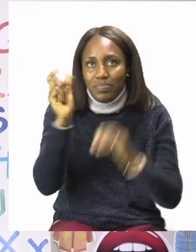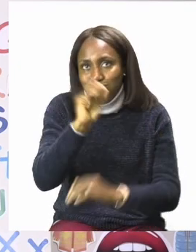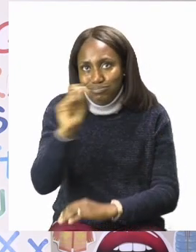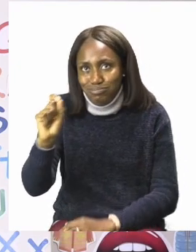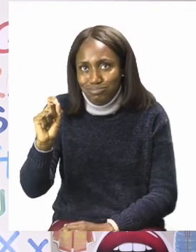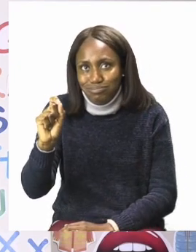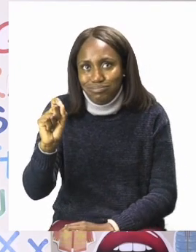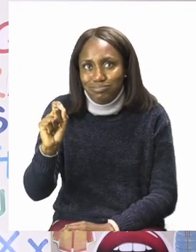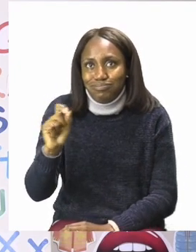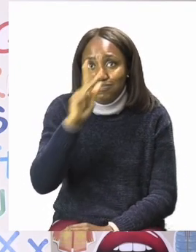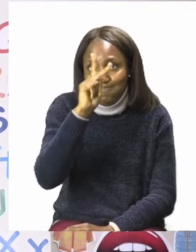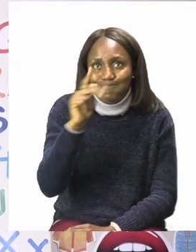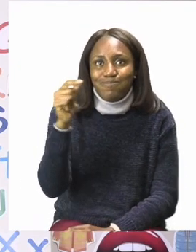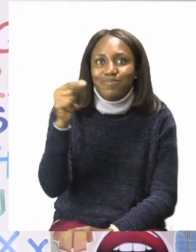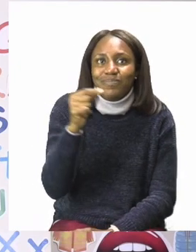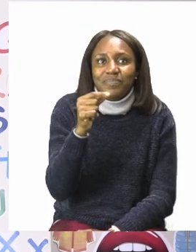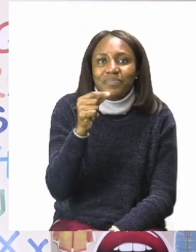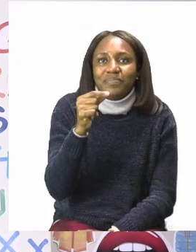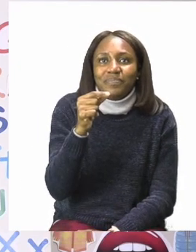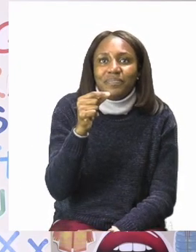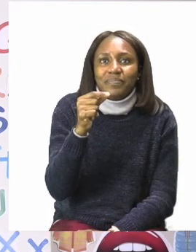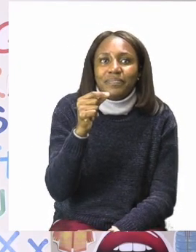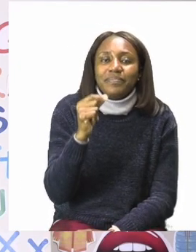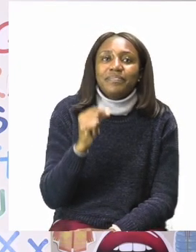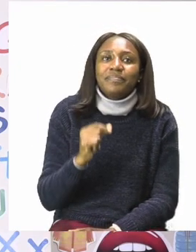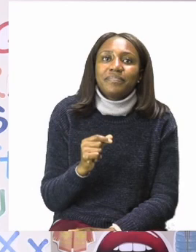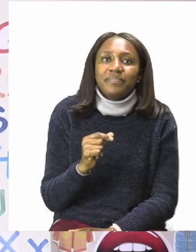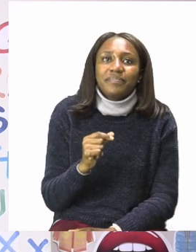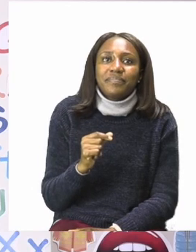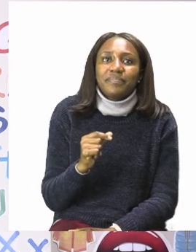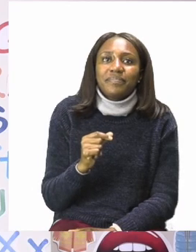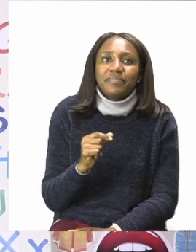under kilograms.